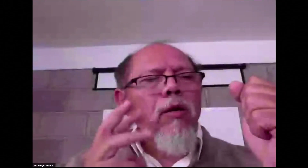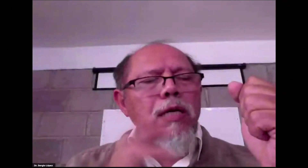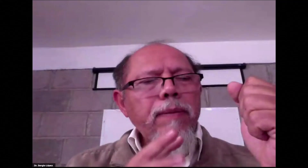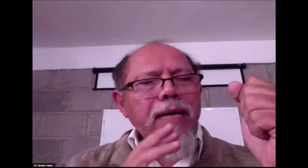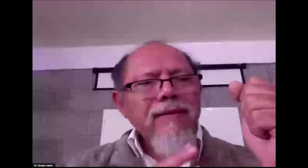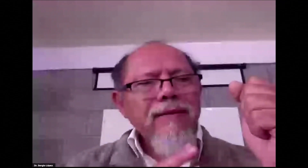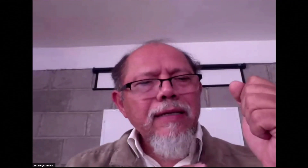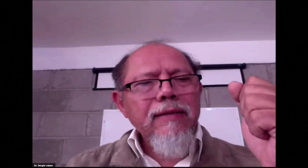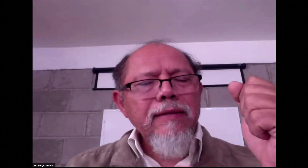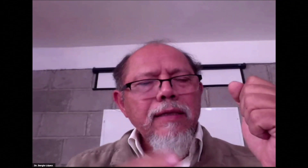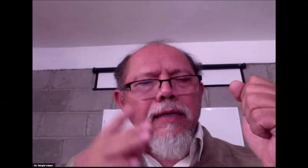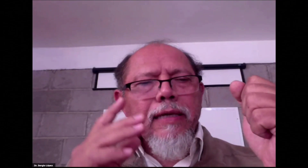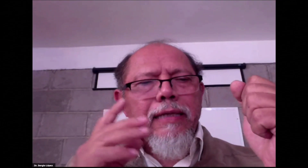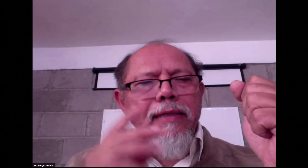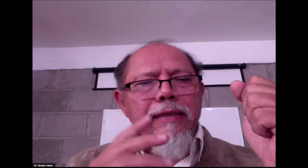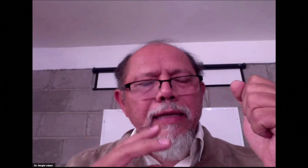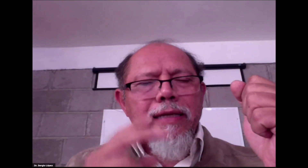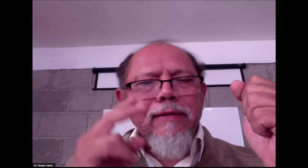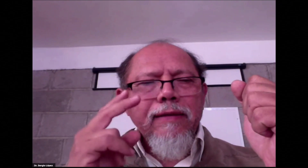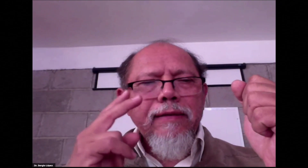the subject or the individual